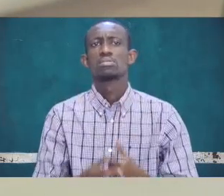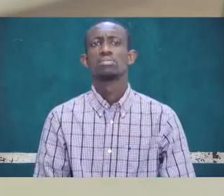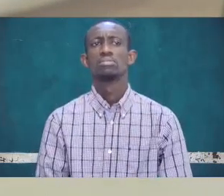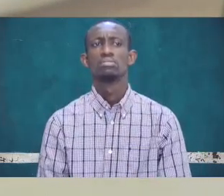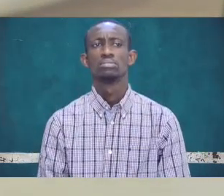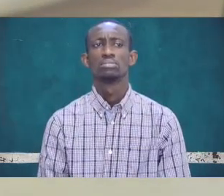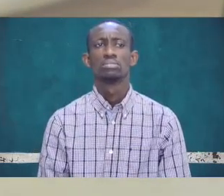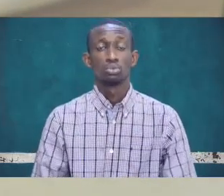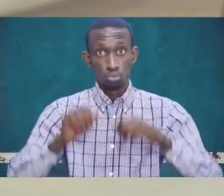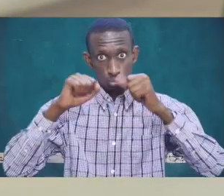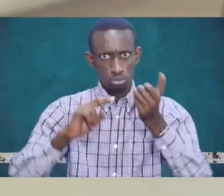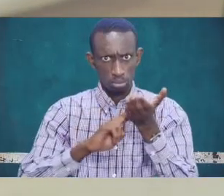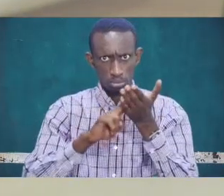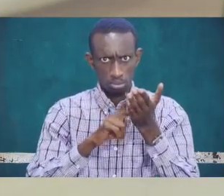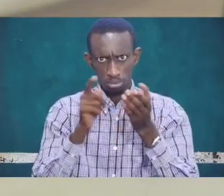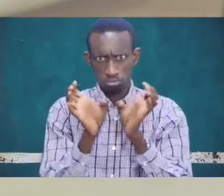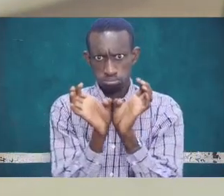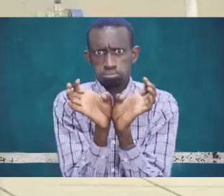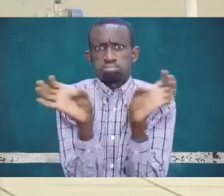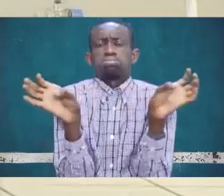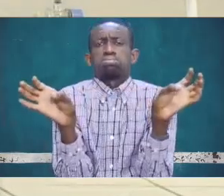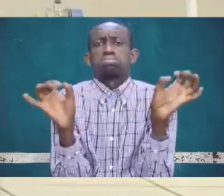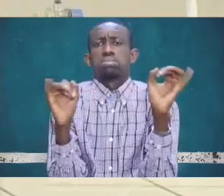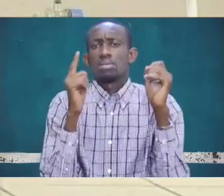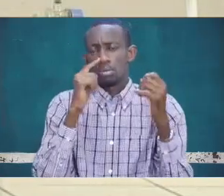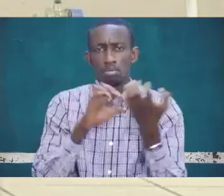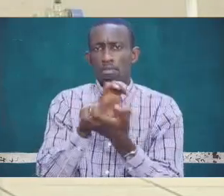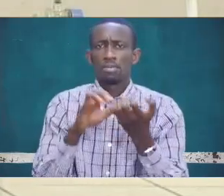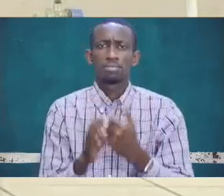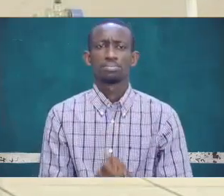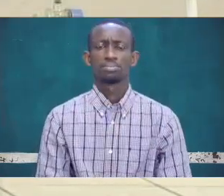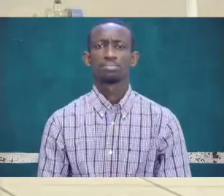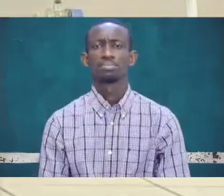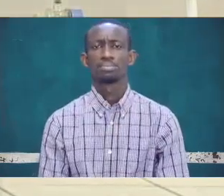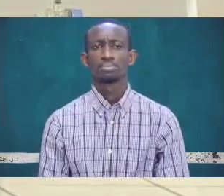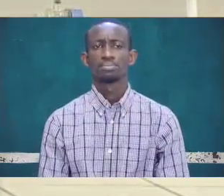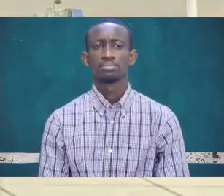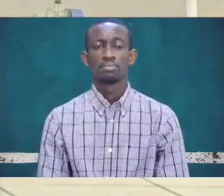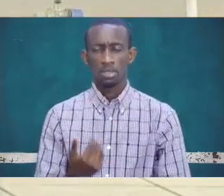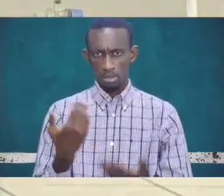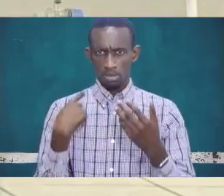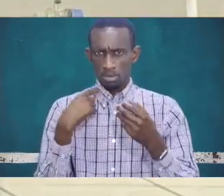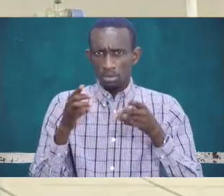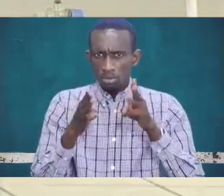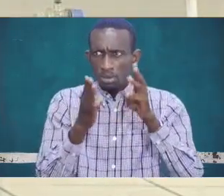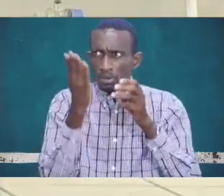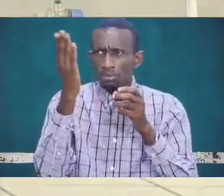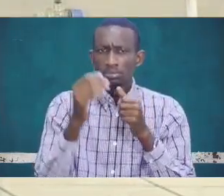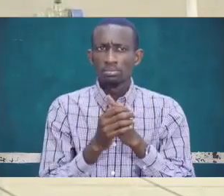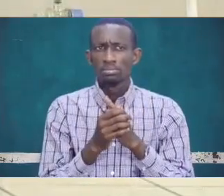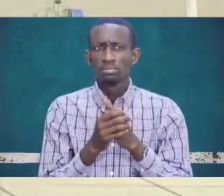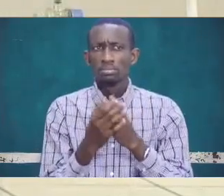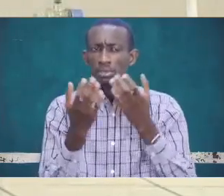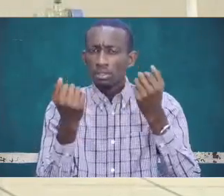that can be used to separate mixtures. So we'll talk about this method. We